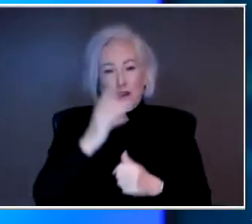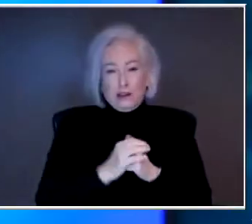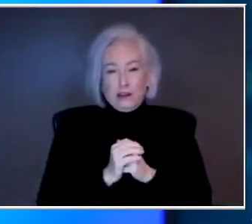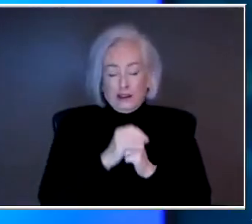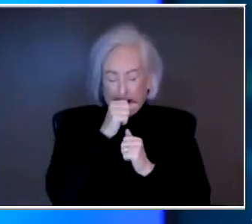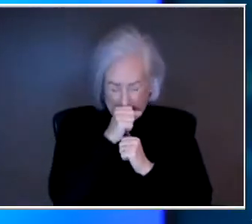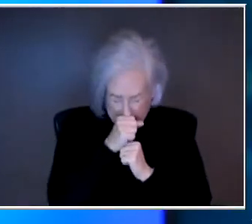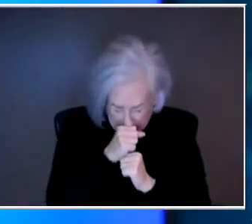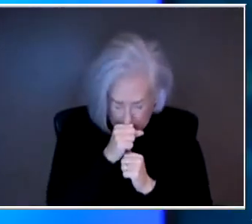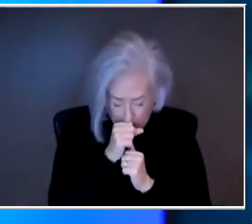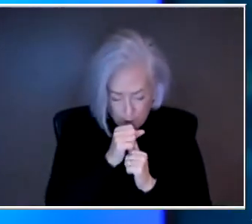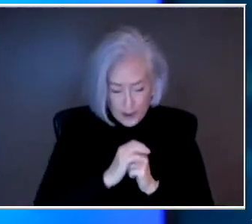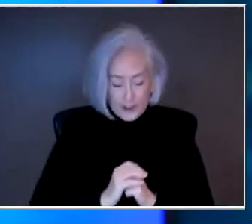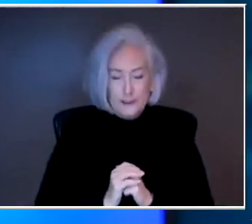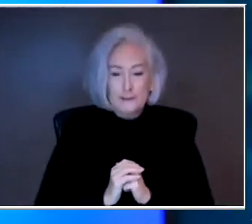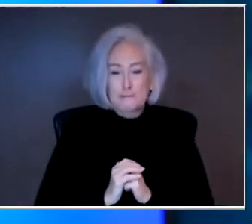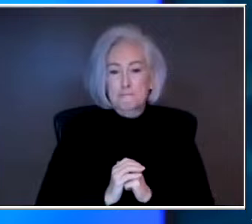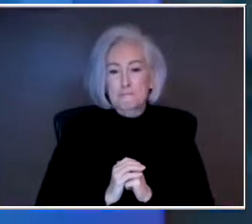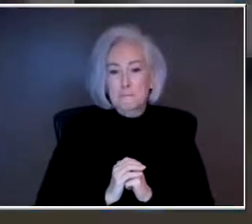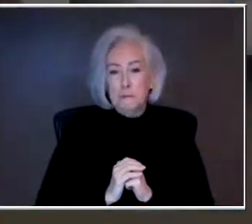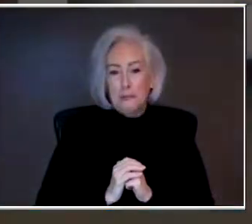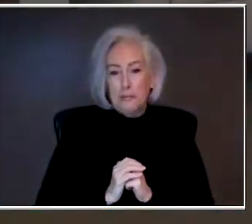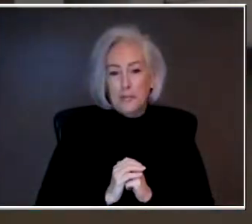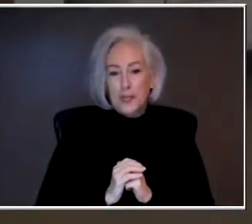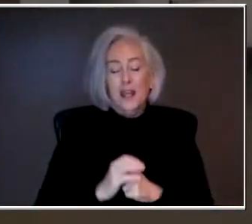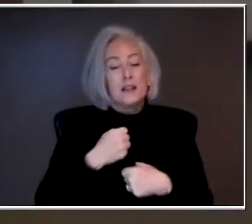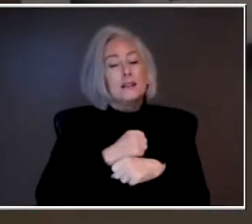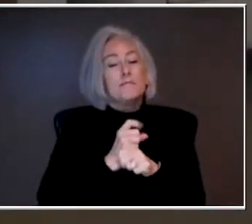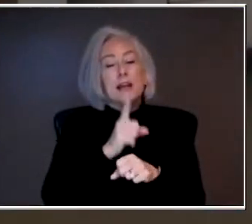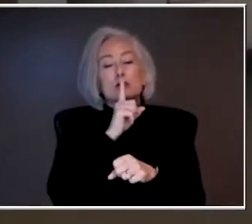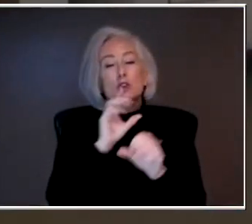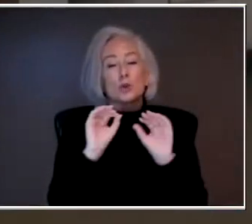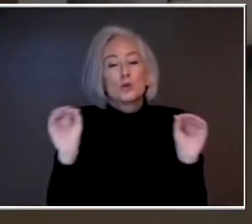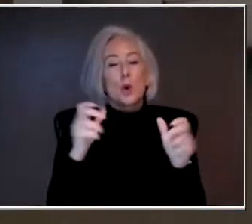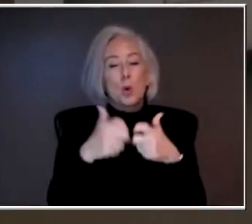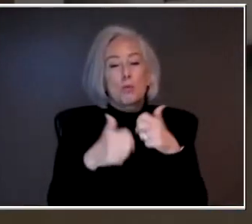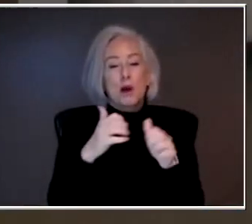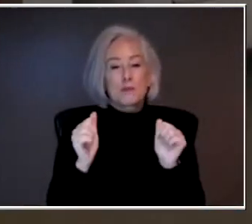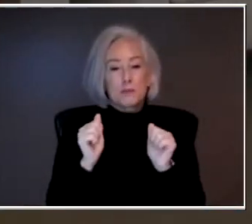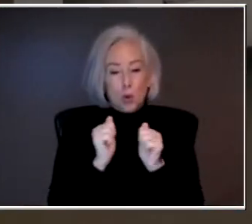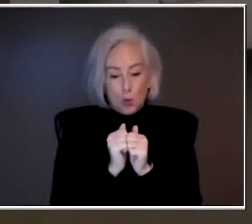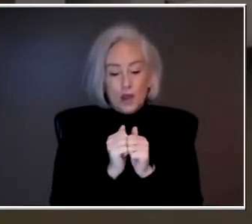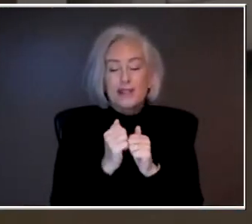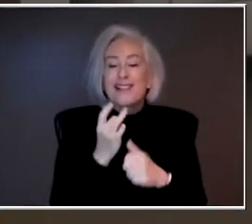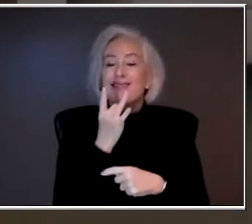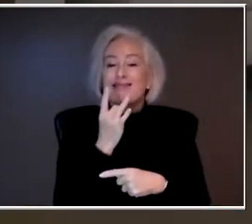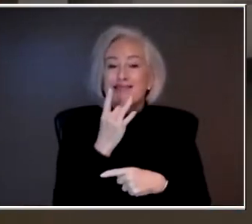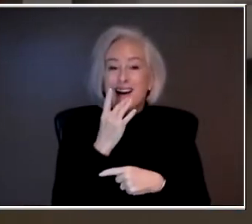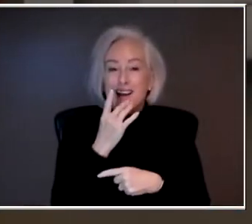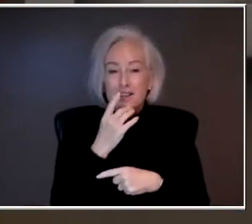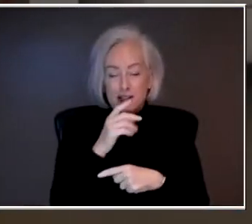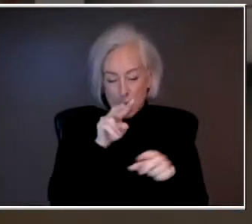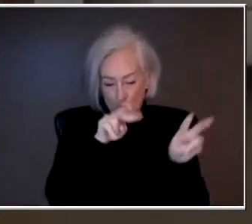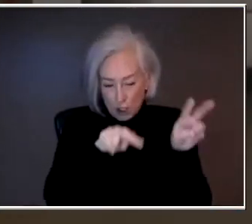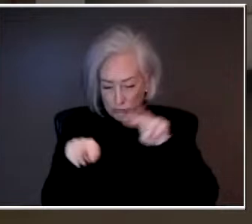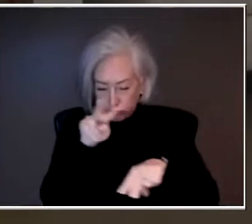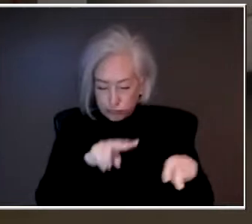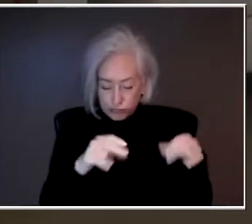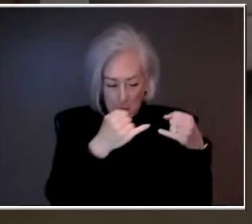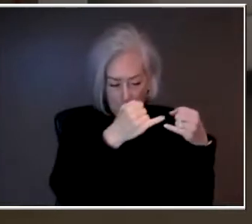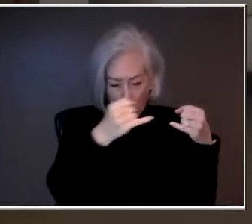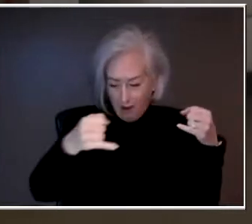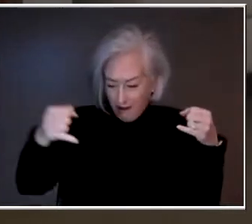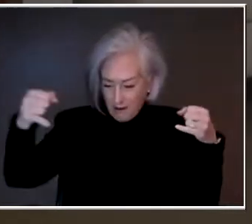that you make sure there's no issues with your lights, so always check all the wiring to make sure there's no frayed or loose wires.